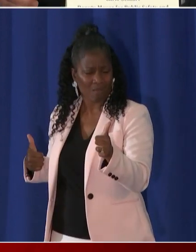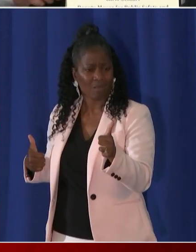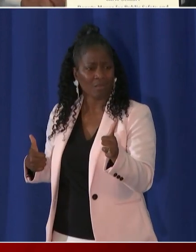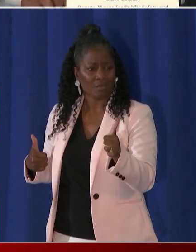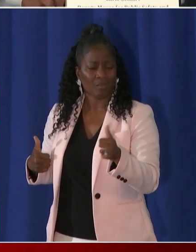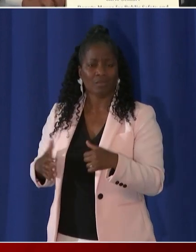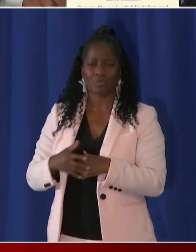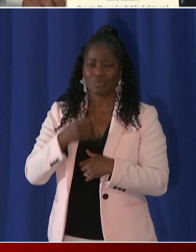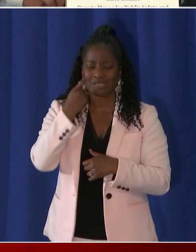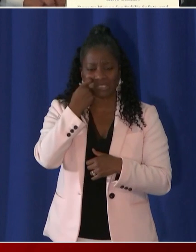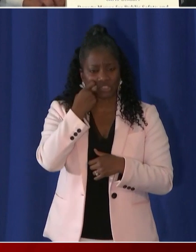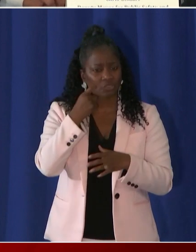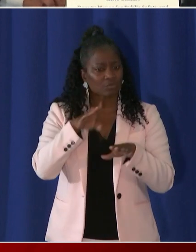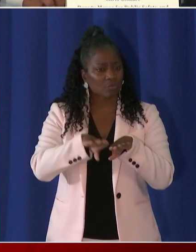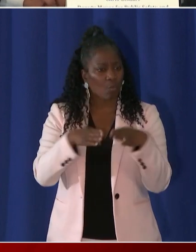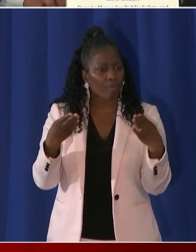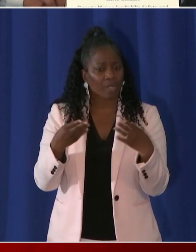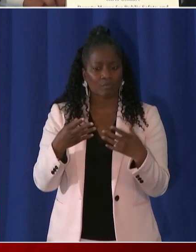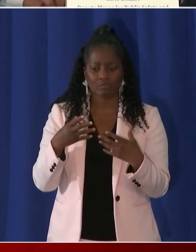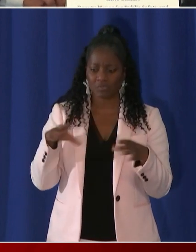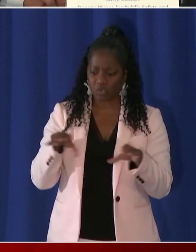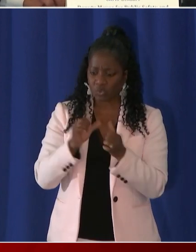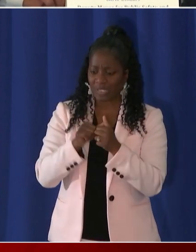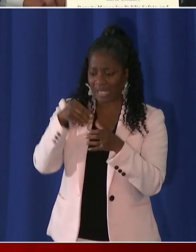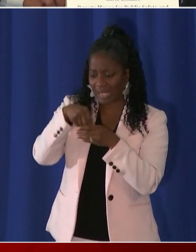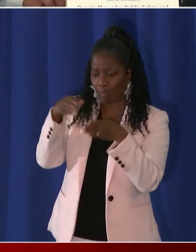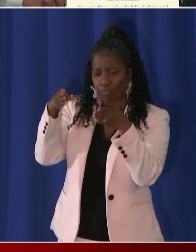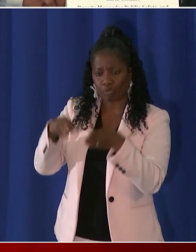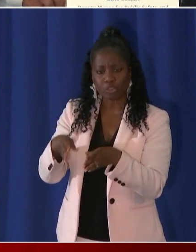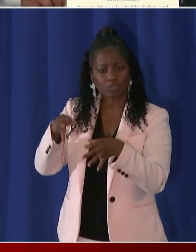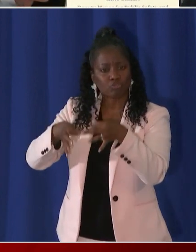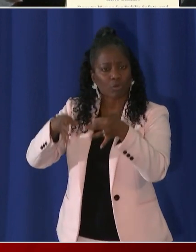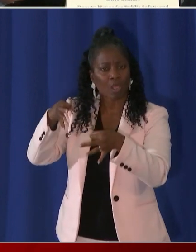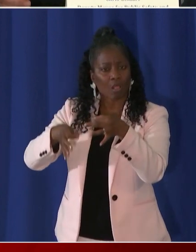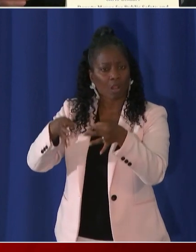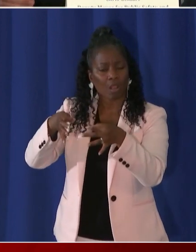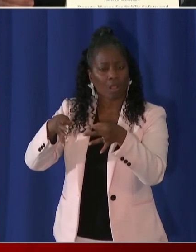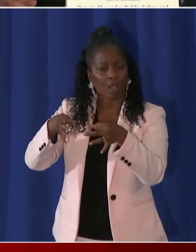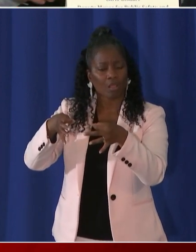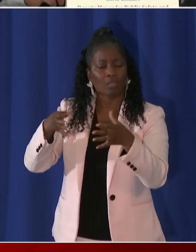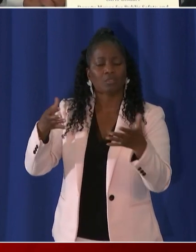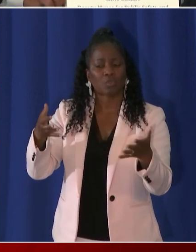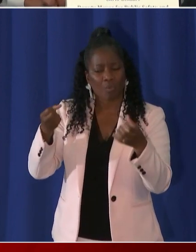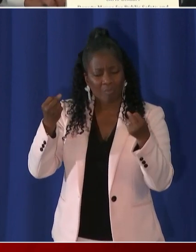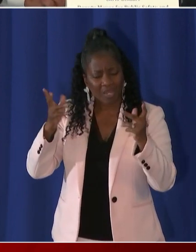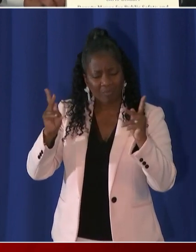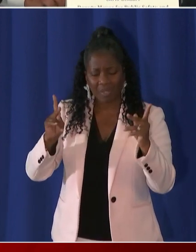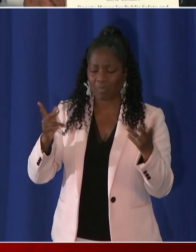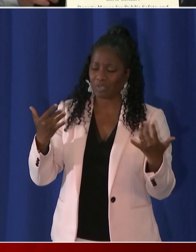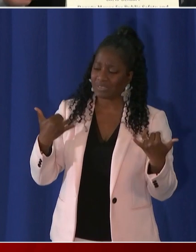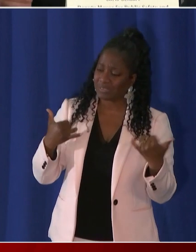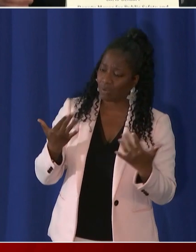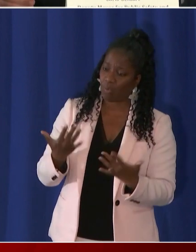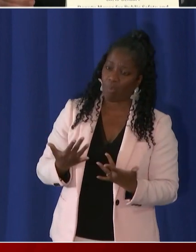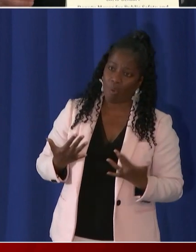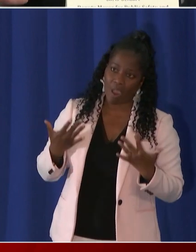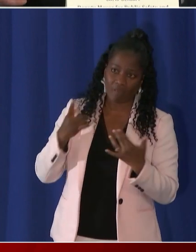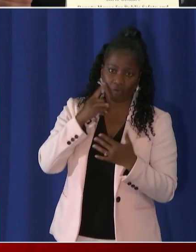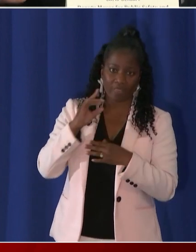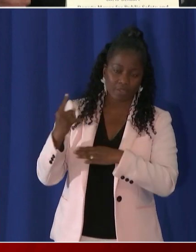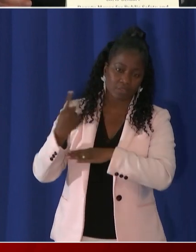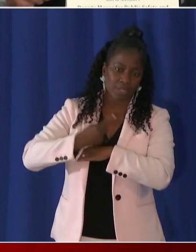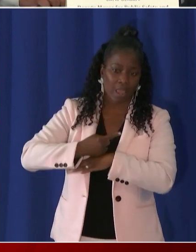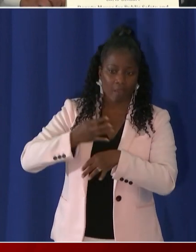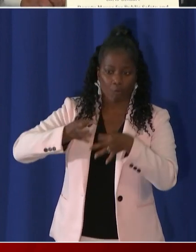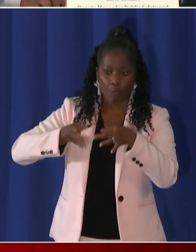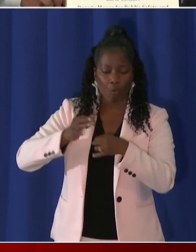still just now opening up and starting to do in-person trials. So a lot of folks waiting just for their day in court, a lot of folks that